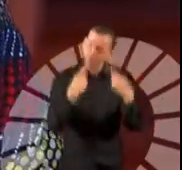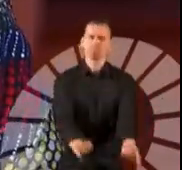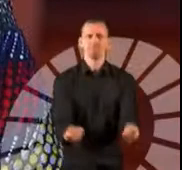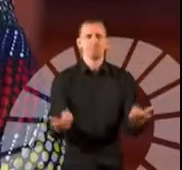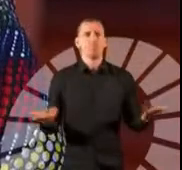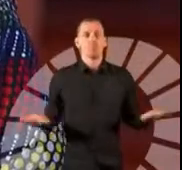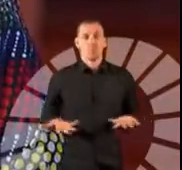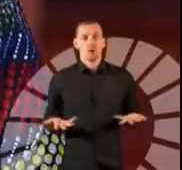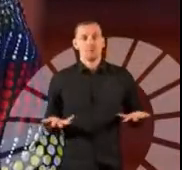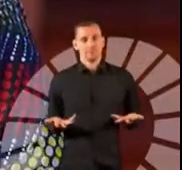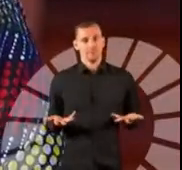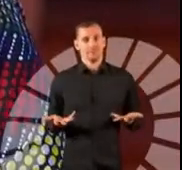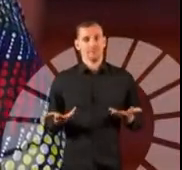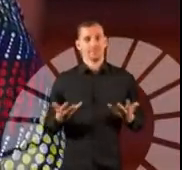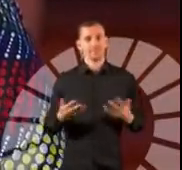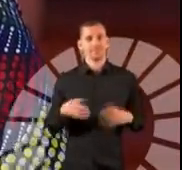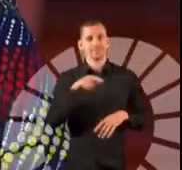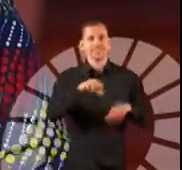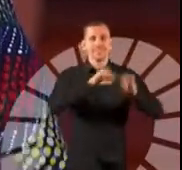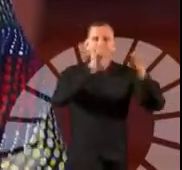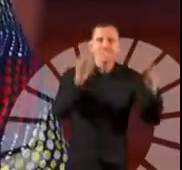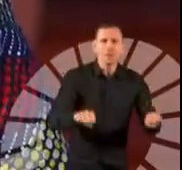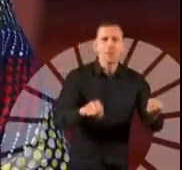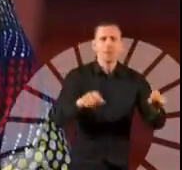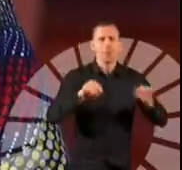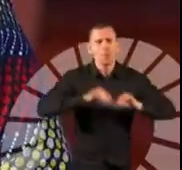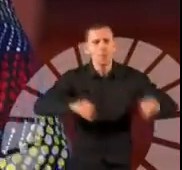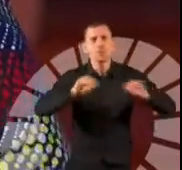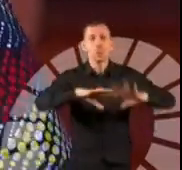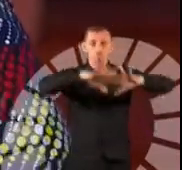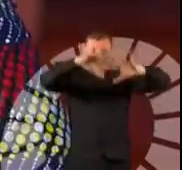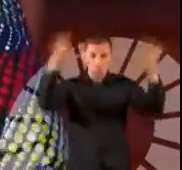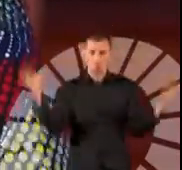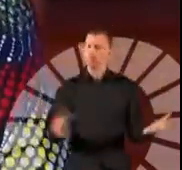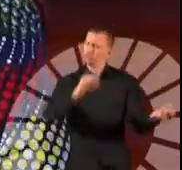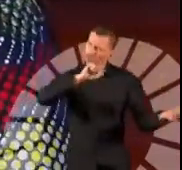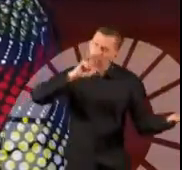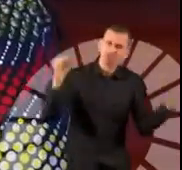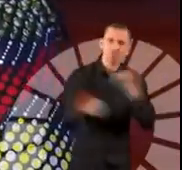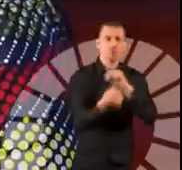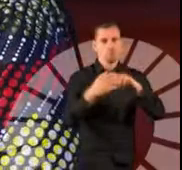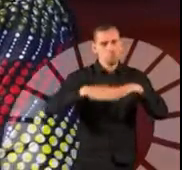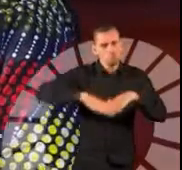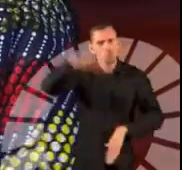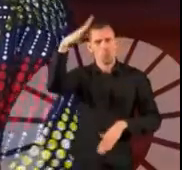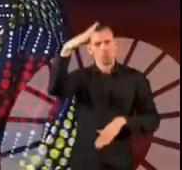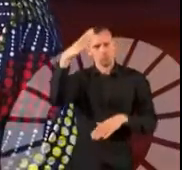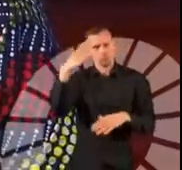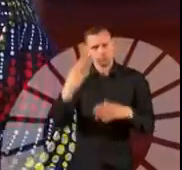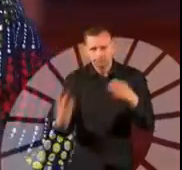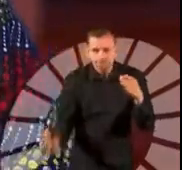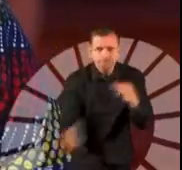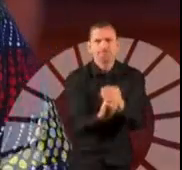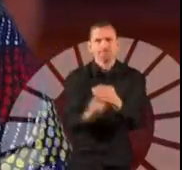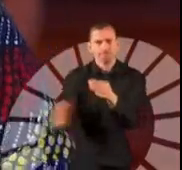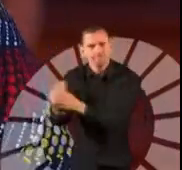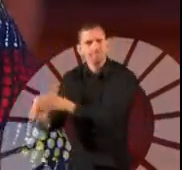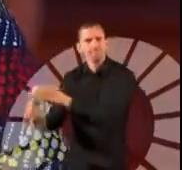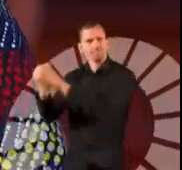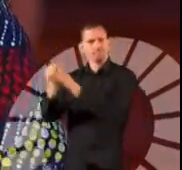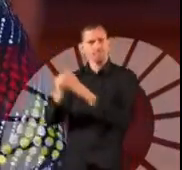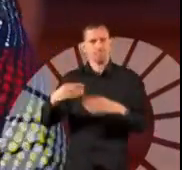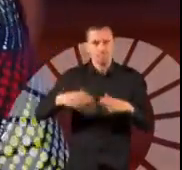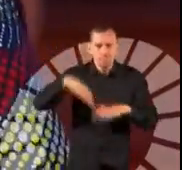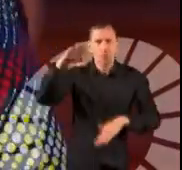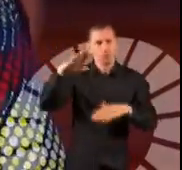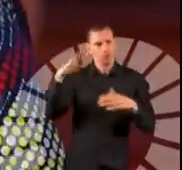inclusive, gender transformative, and accountable. It is clear that we need to invest in our global education systems to ensure that they're yielding to the problems and